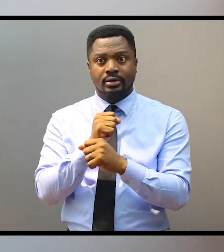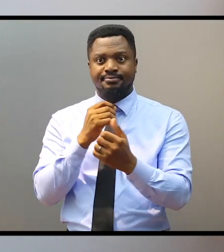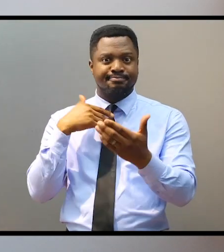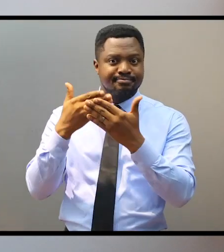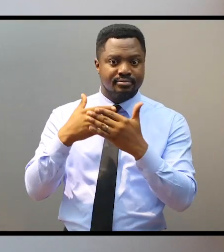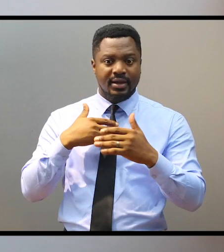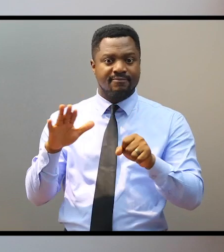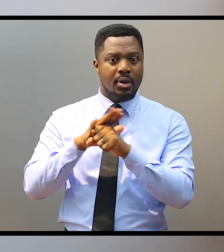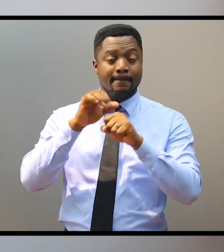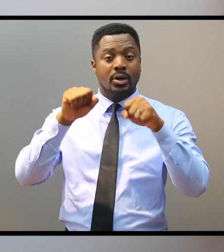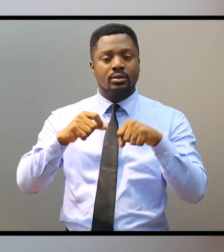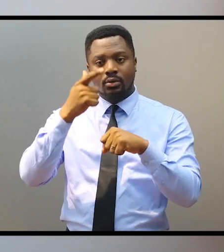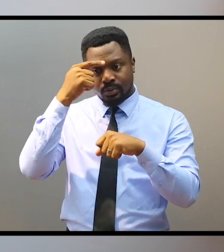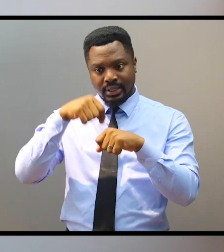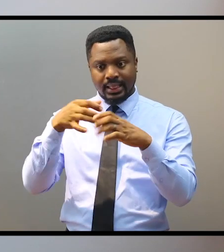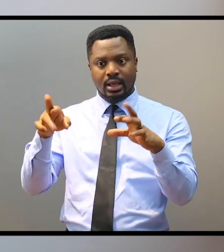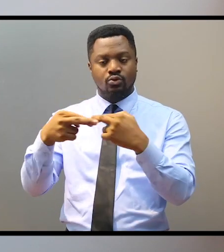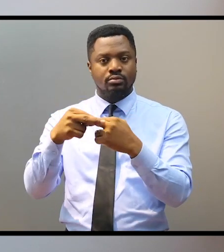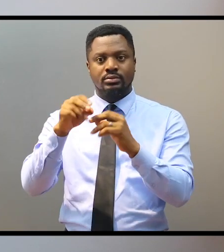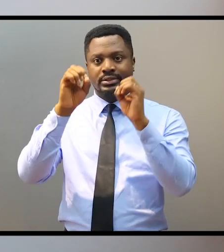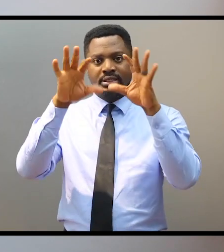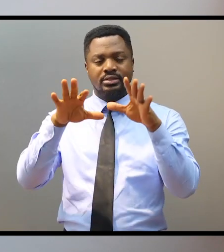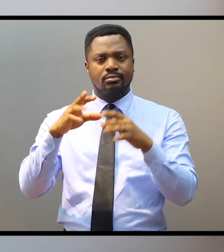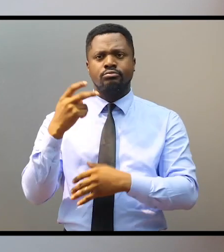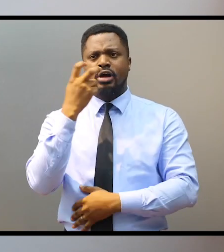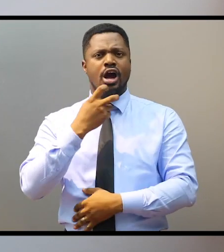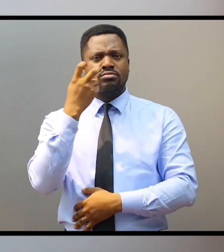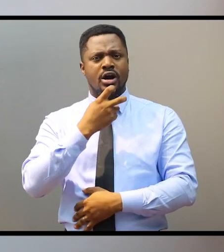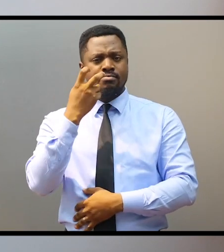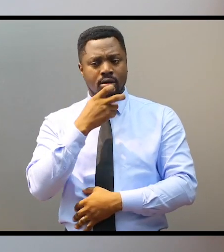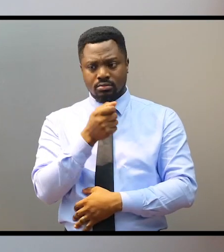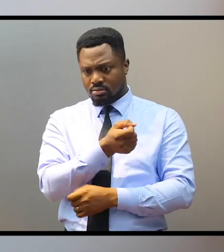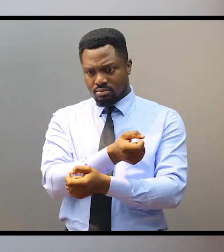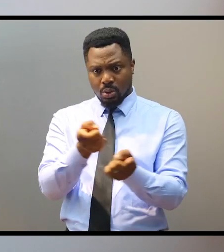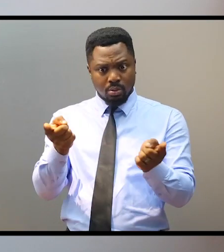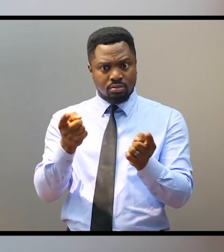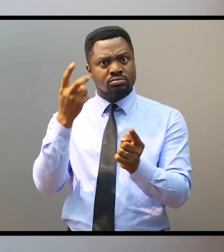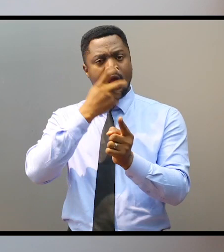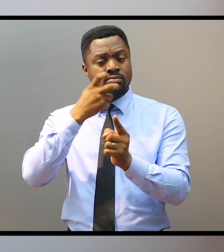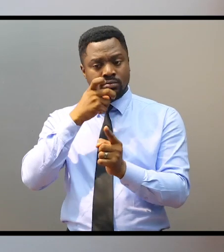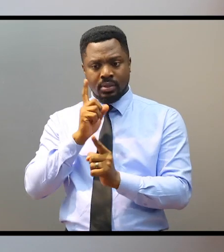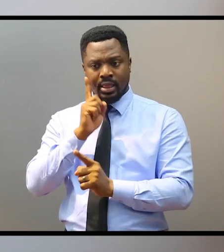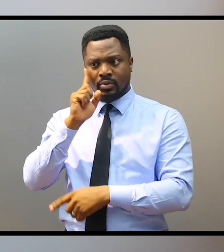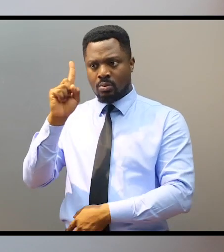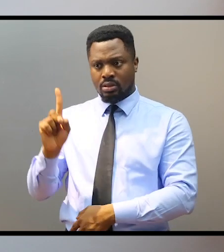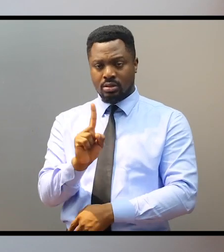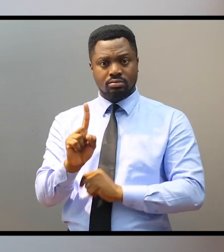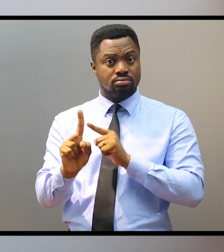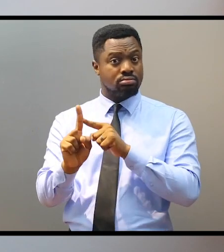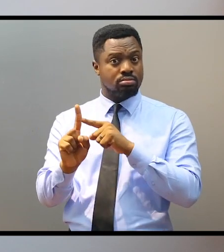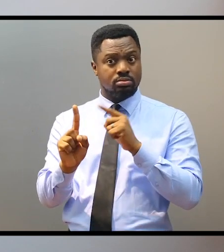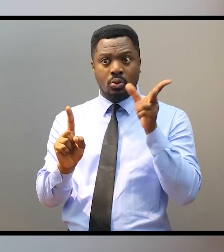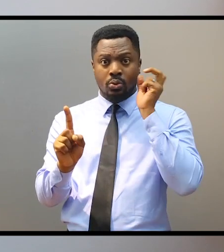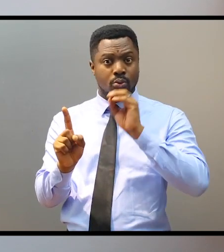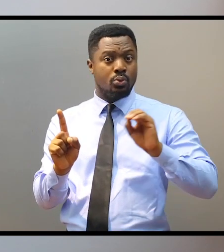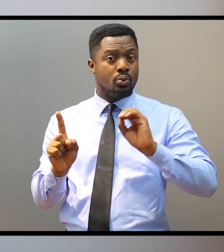towards meeting his full potential. Because in the classroom, the teacher expects that everybody should be able to understand what I'm saying